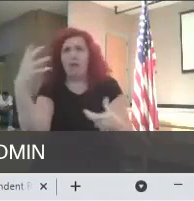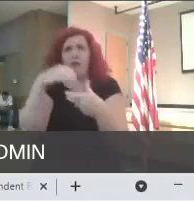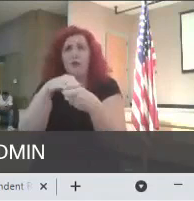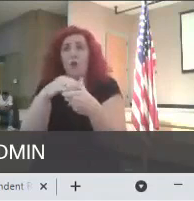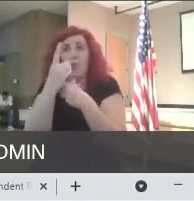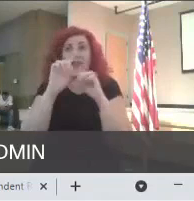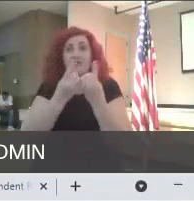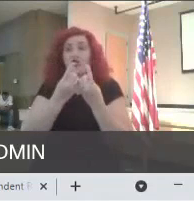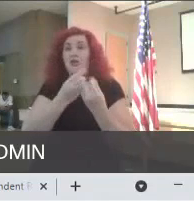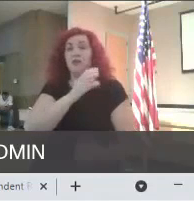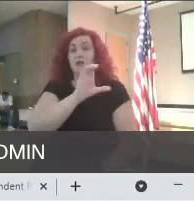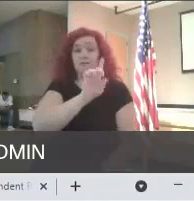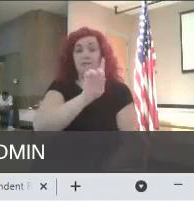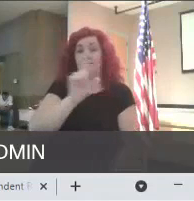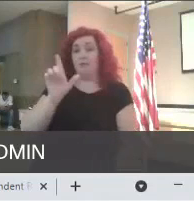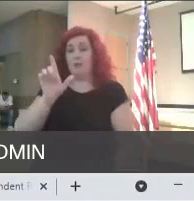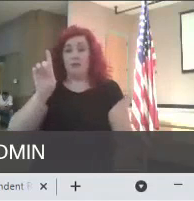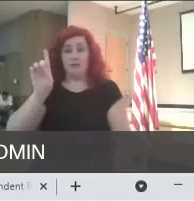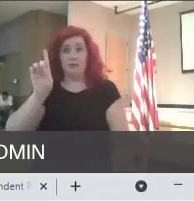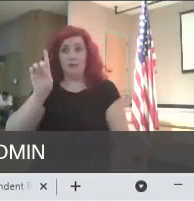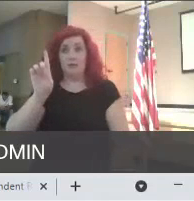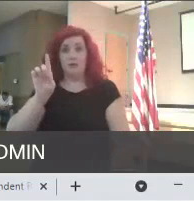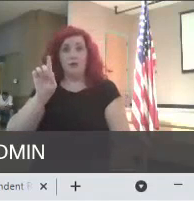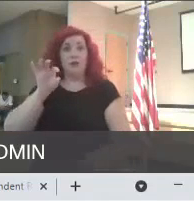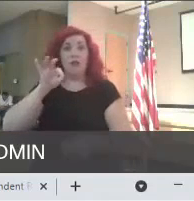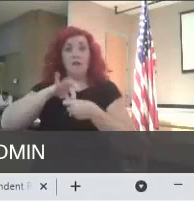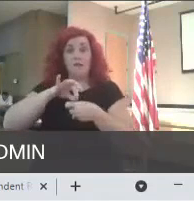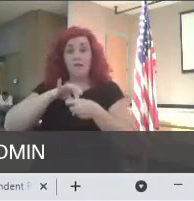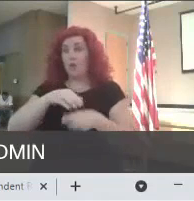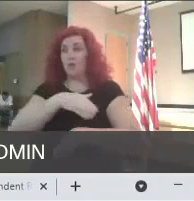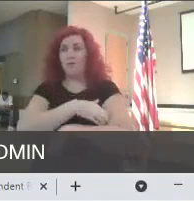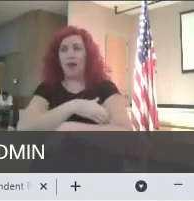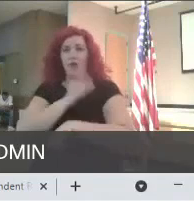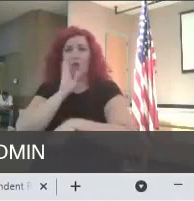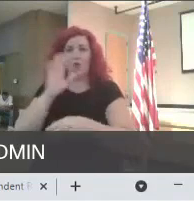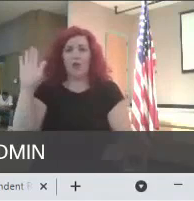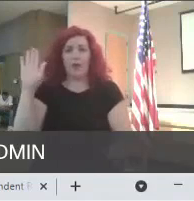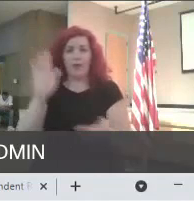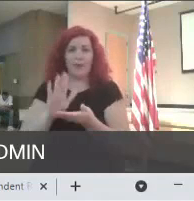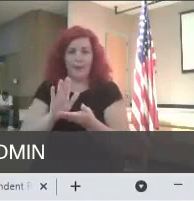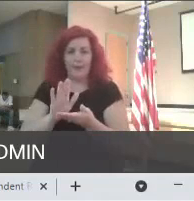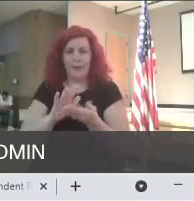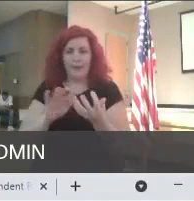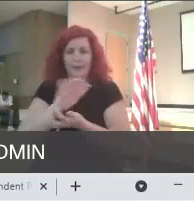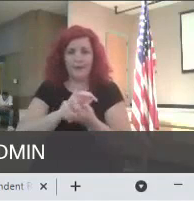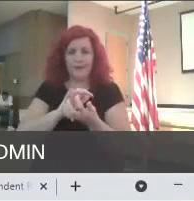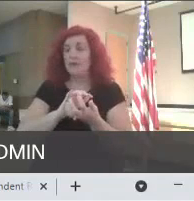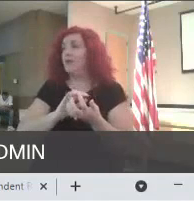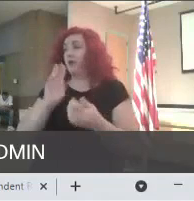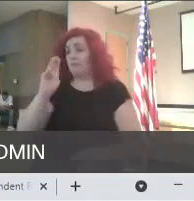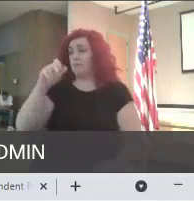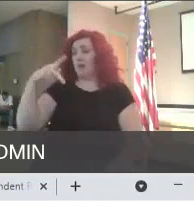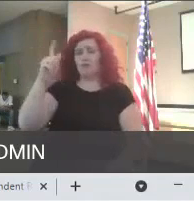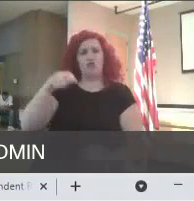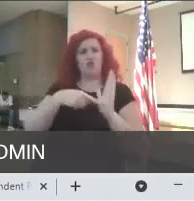and state legislative level, the voting power of that community of color is diluted. Our map should reflect our county's diversity and allow